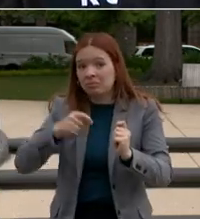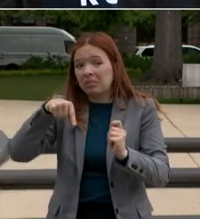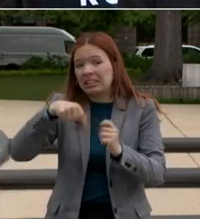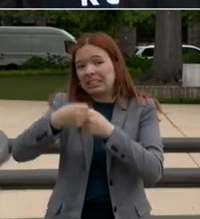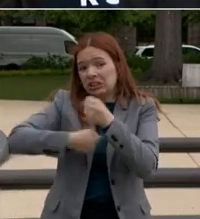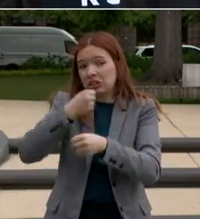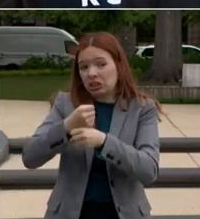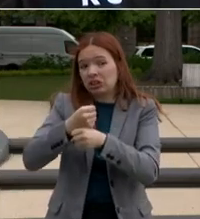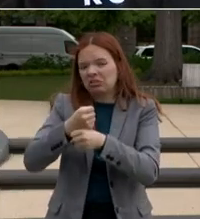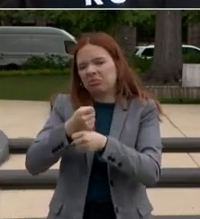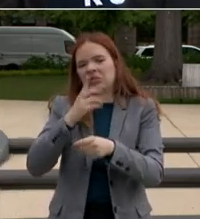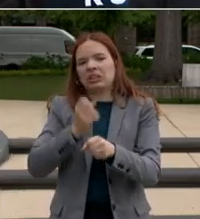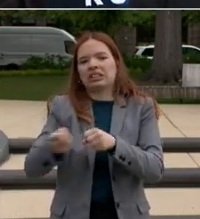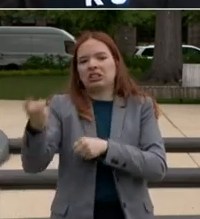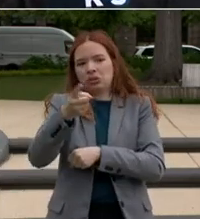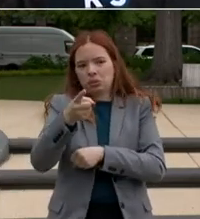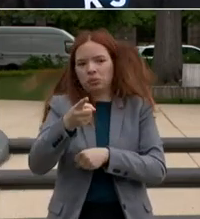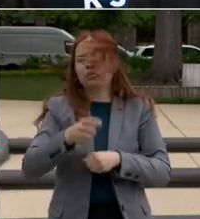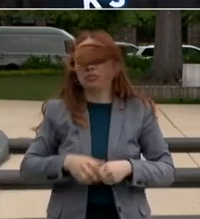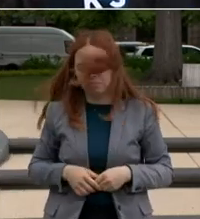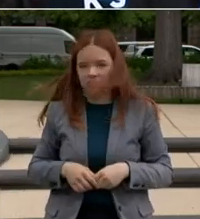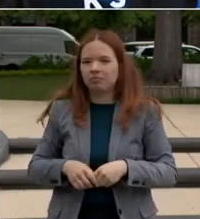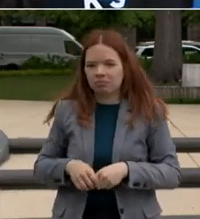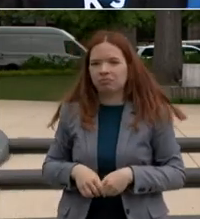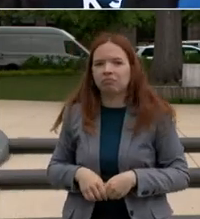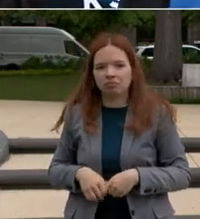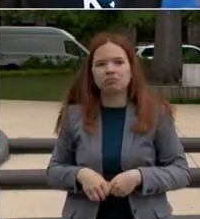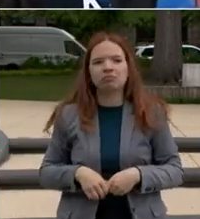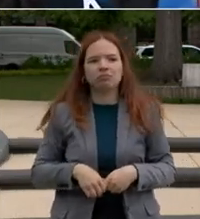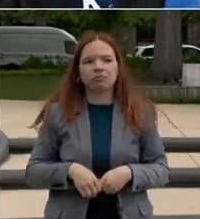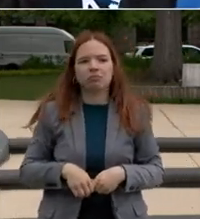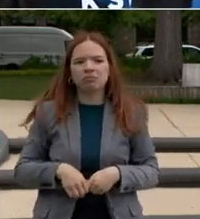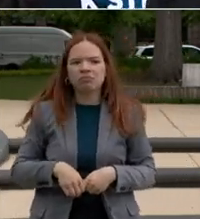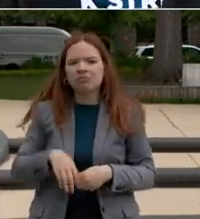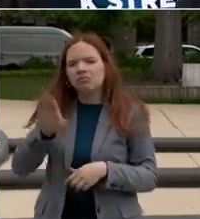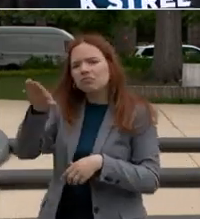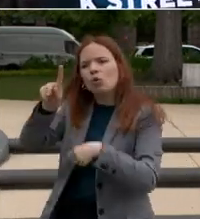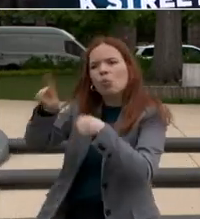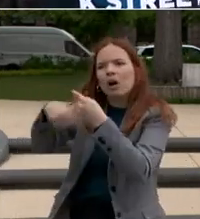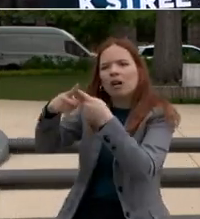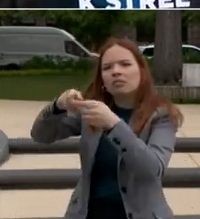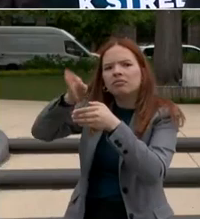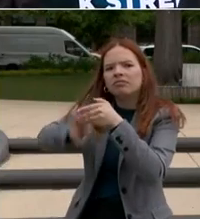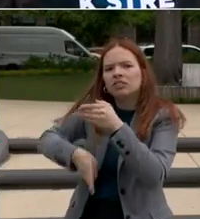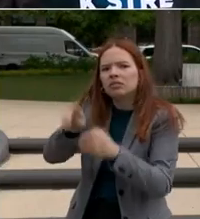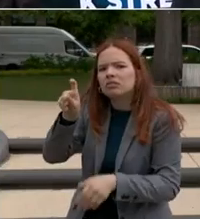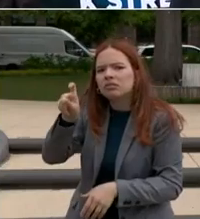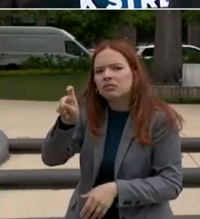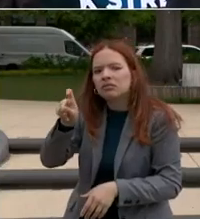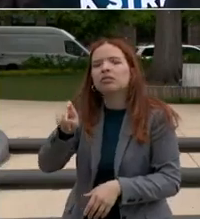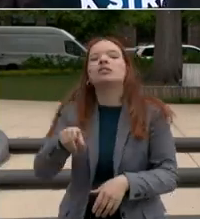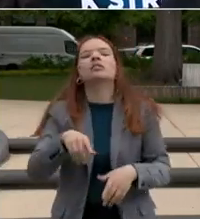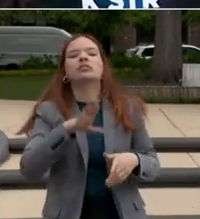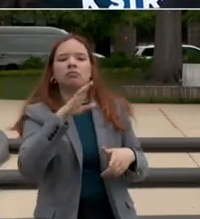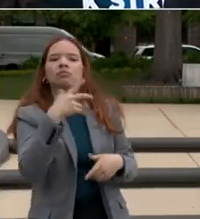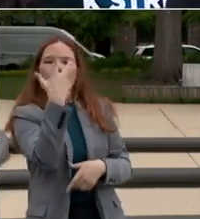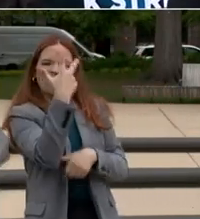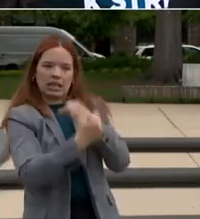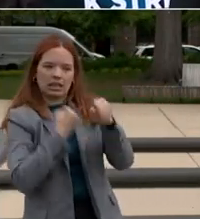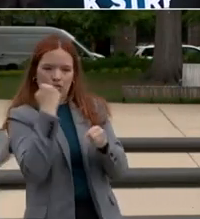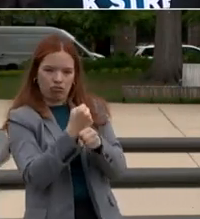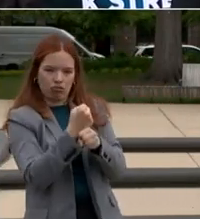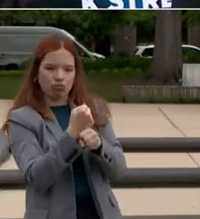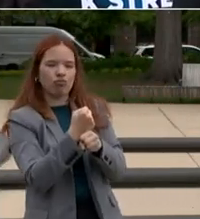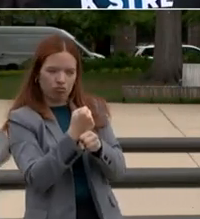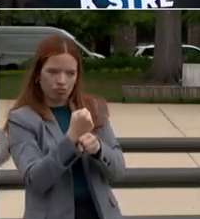in 24. And how long? When would it finish? Like, when does the project? How long is the timeline? We're anticipating about 3 years. The way that we have the